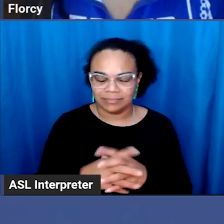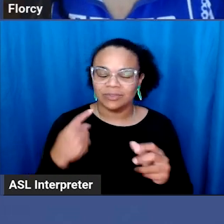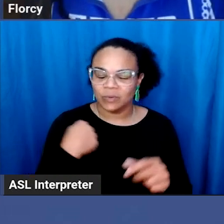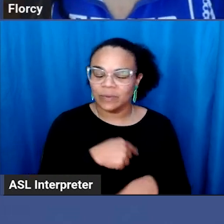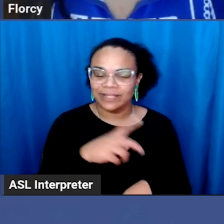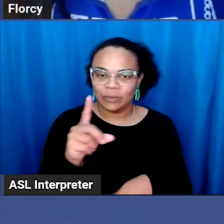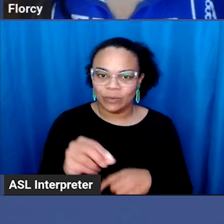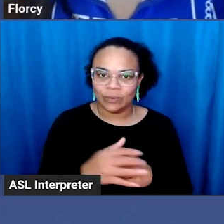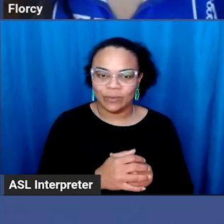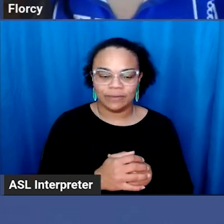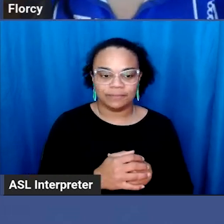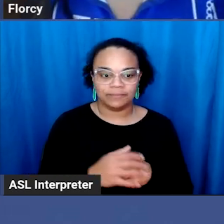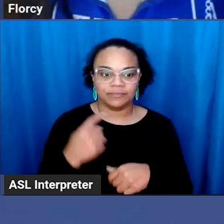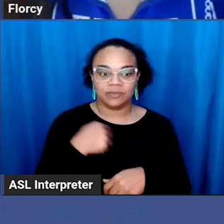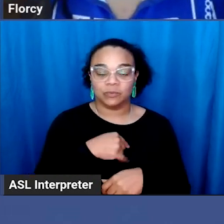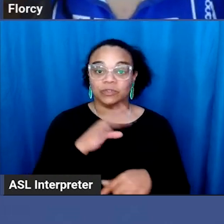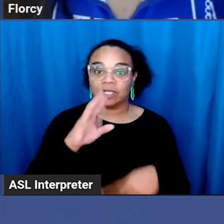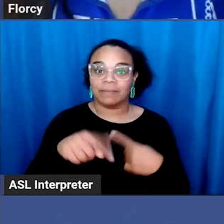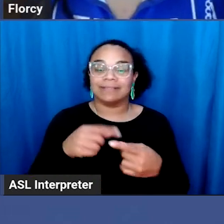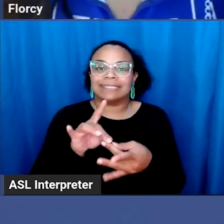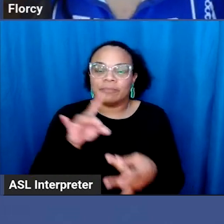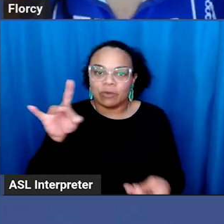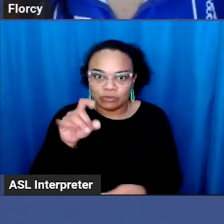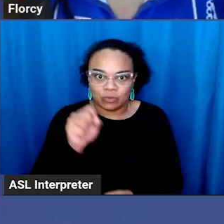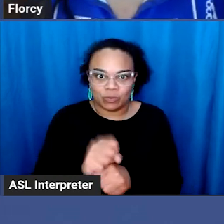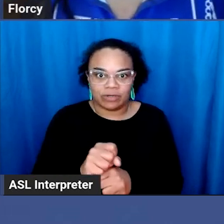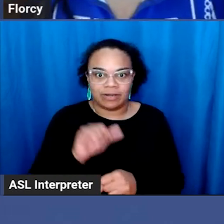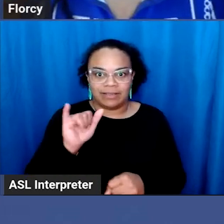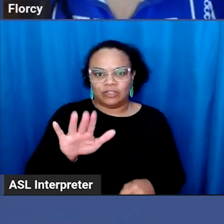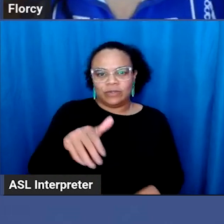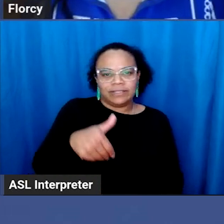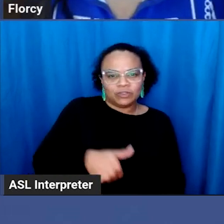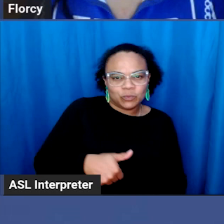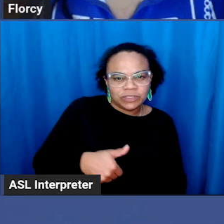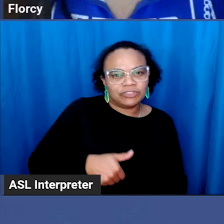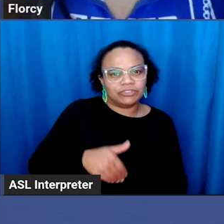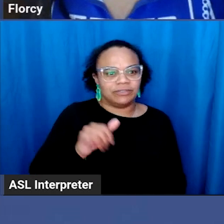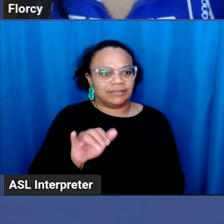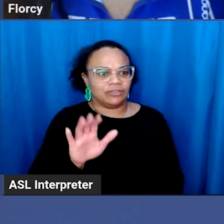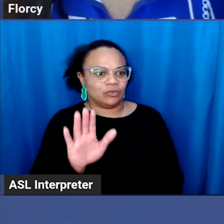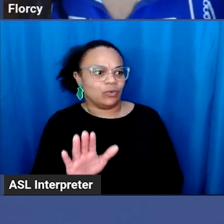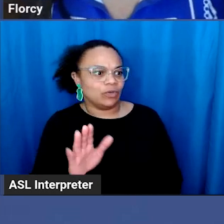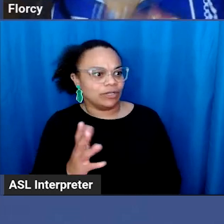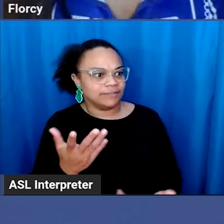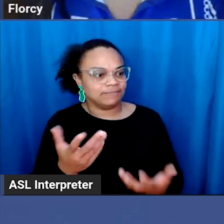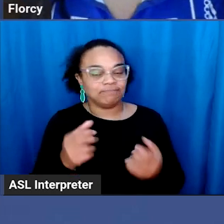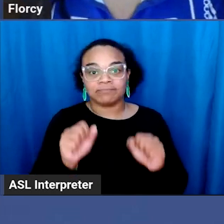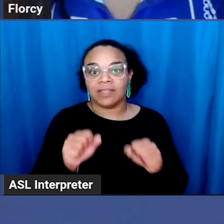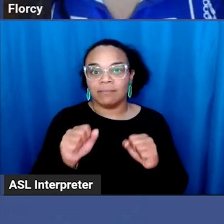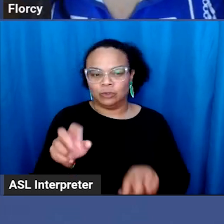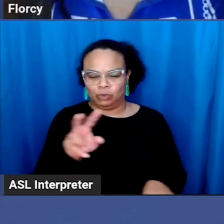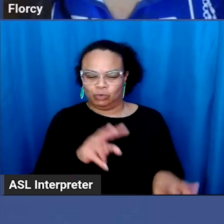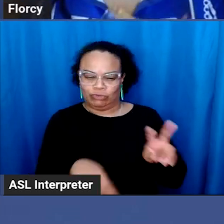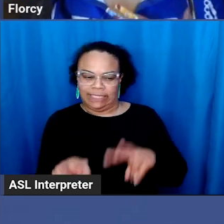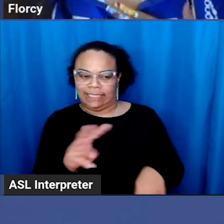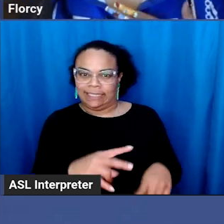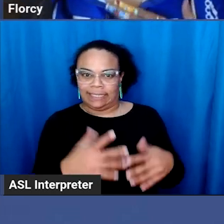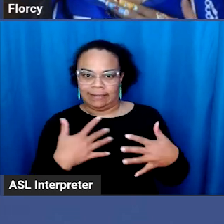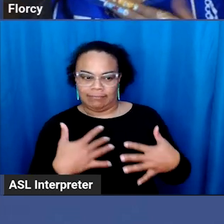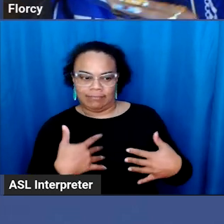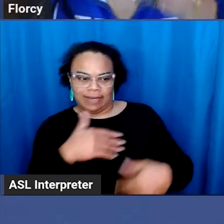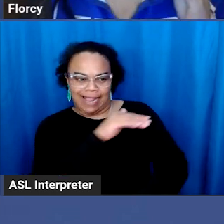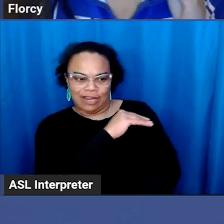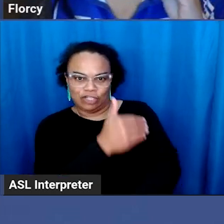Like we're really talking about spiritual work. Spiritual work is intuition. Spiritual work is being able to read energies. And I think